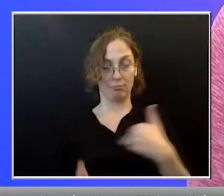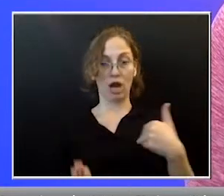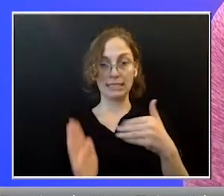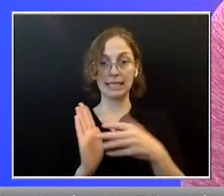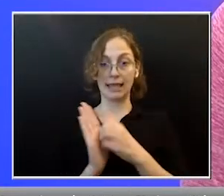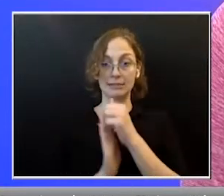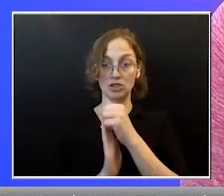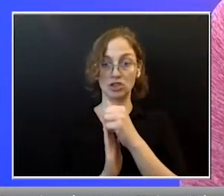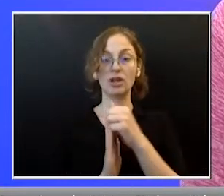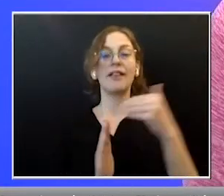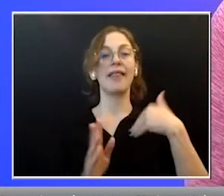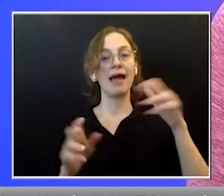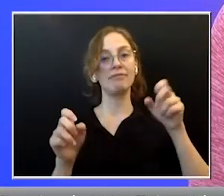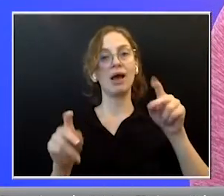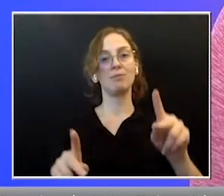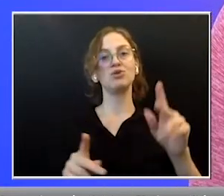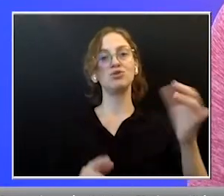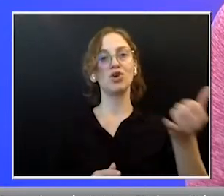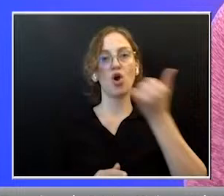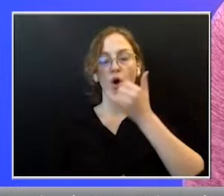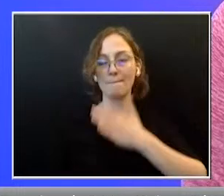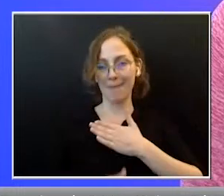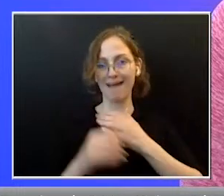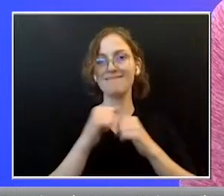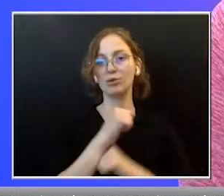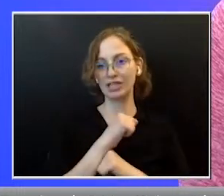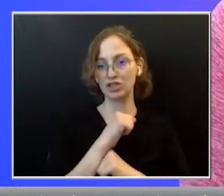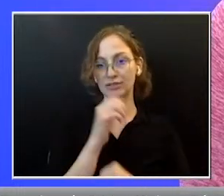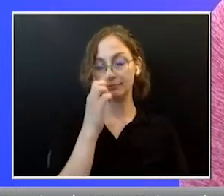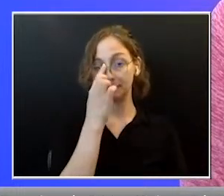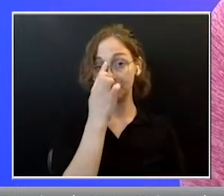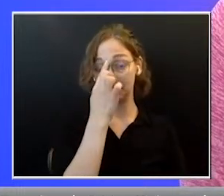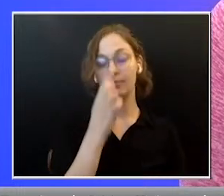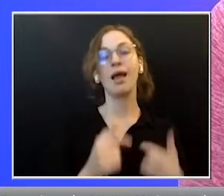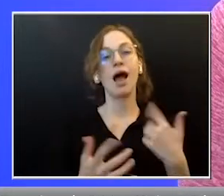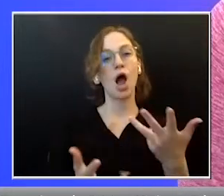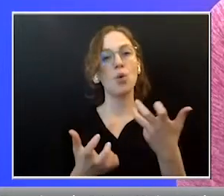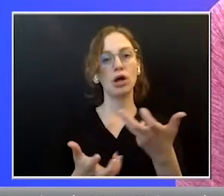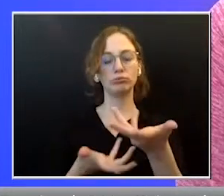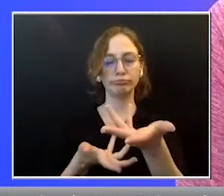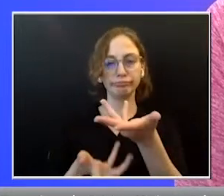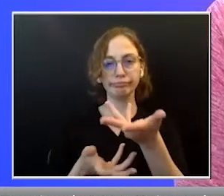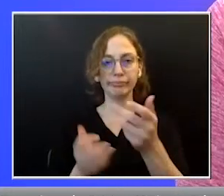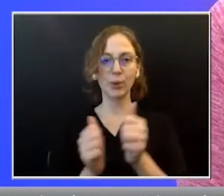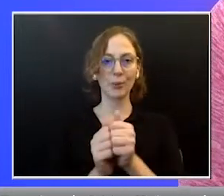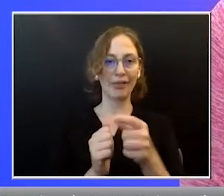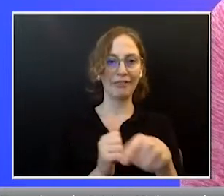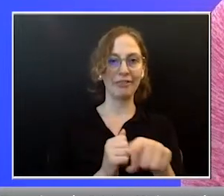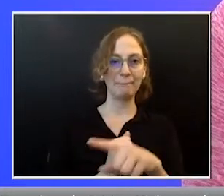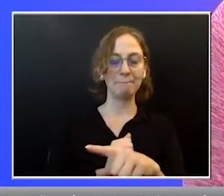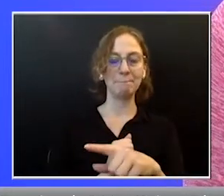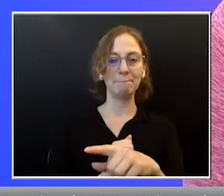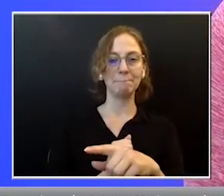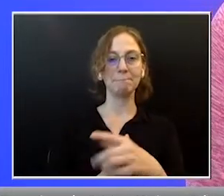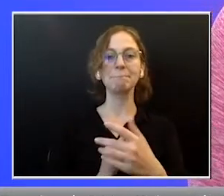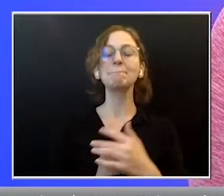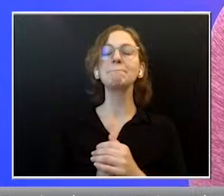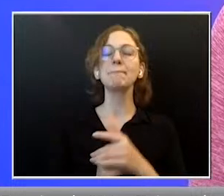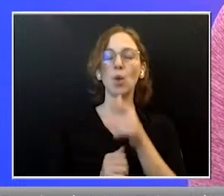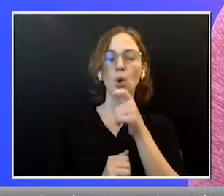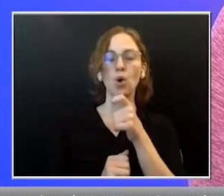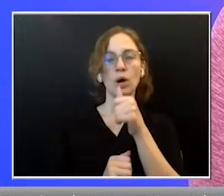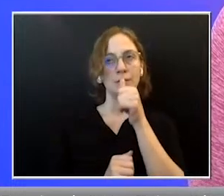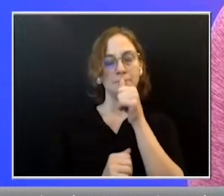call my foundation, and I want to be able to work with those you know, that are going through this